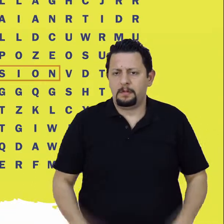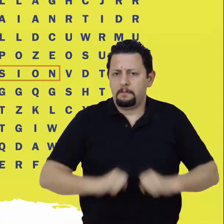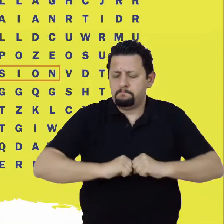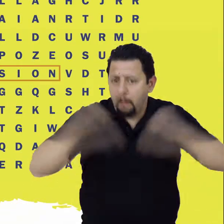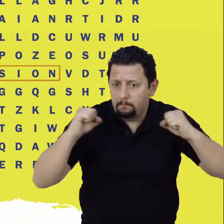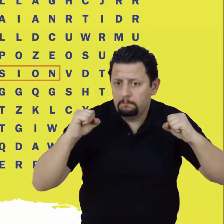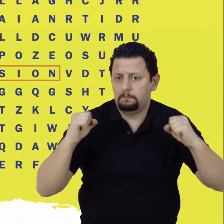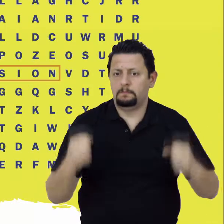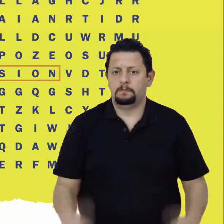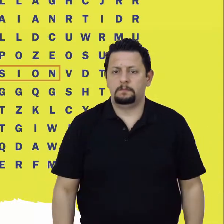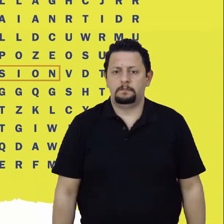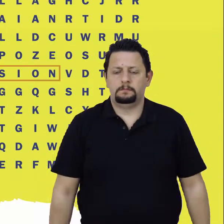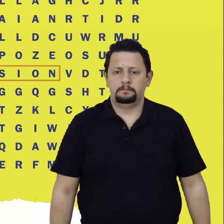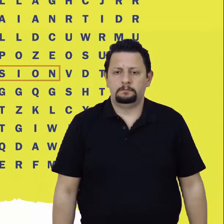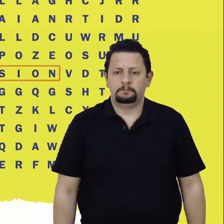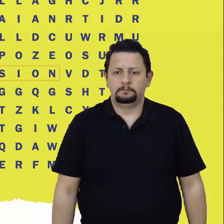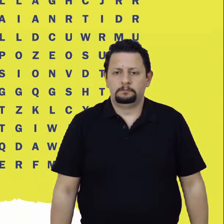Explosion.